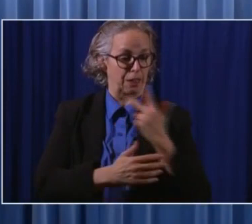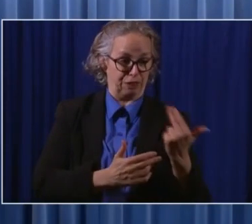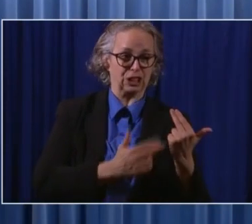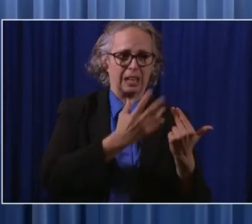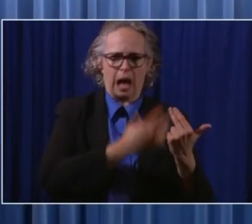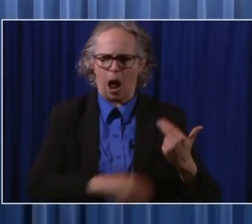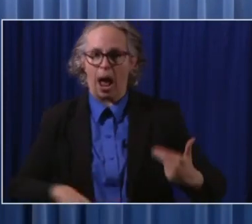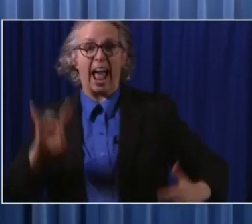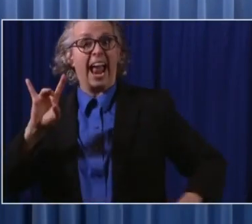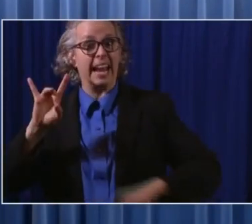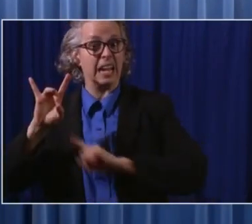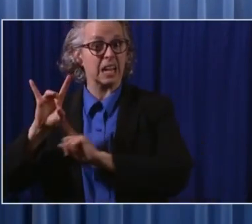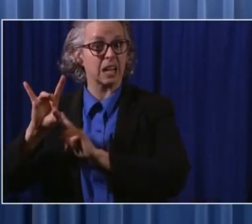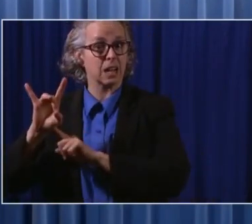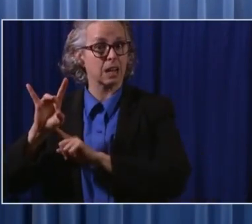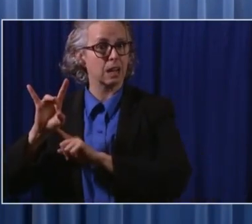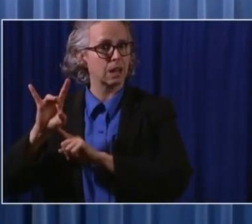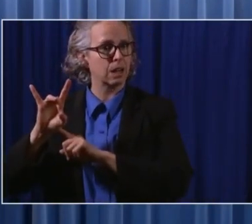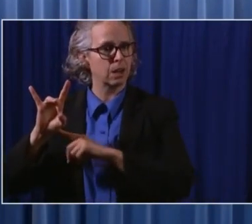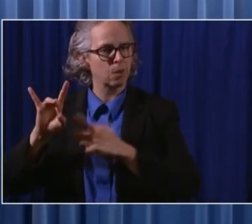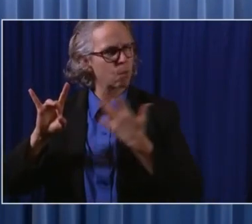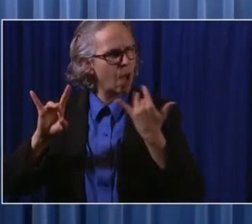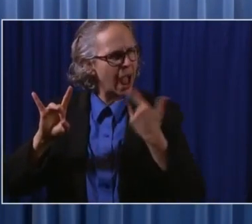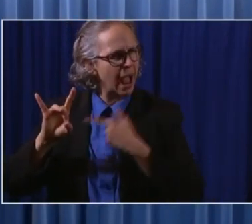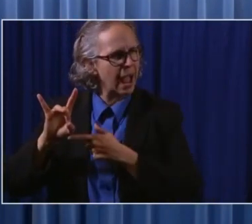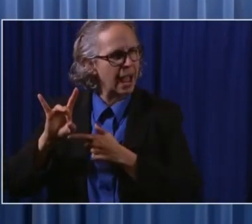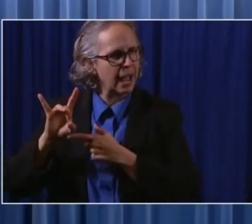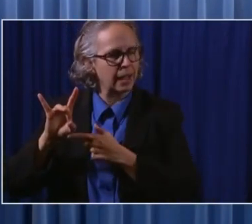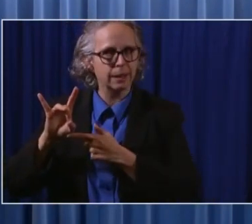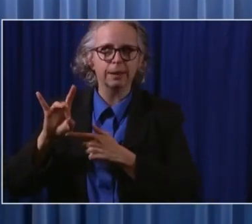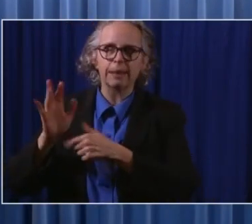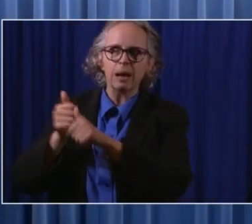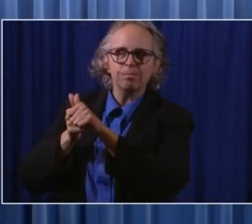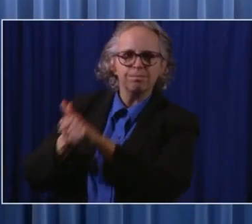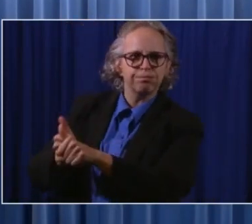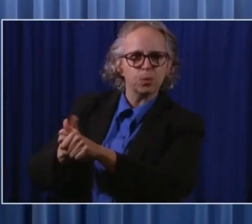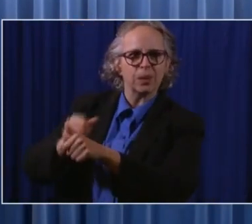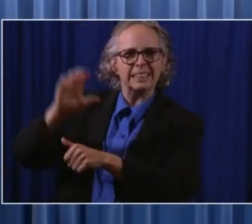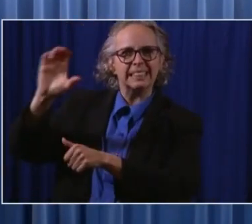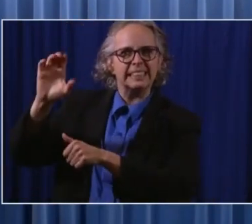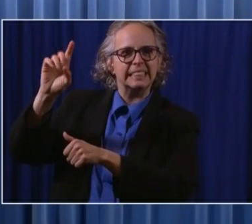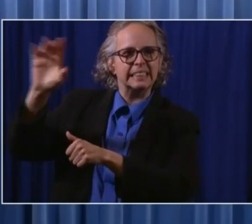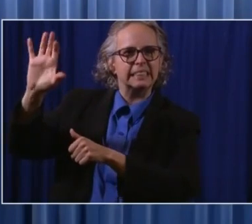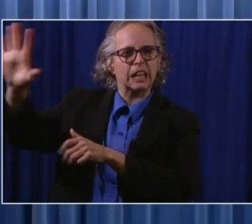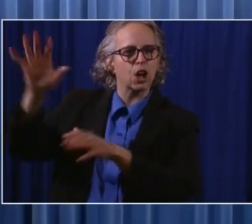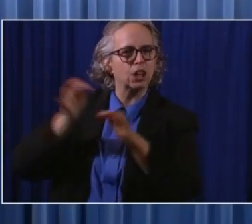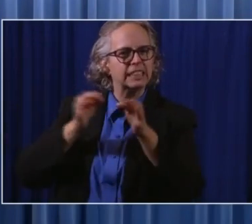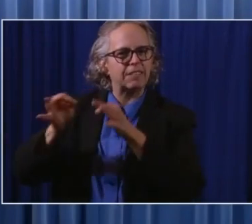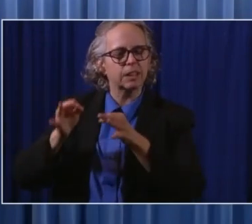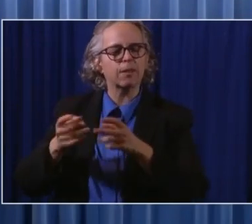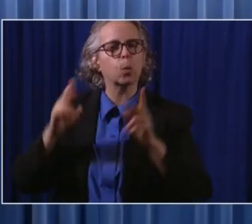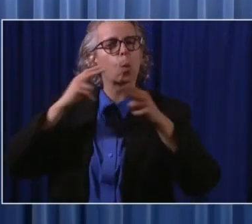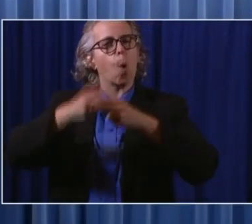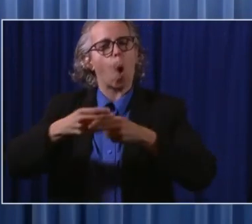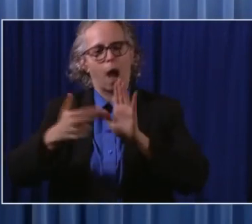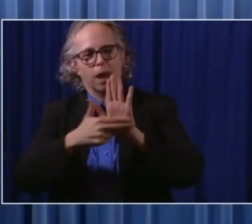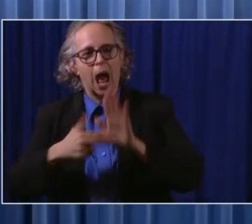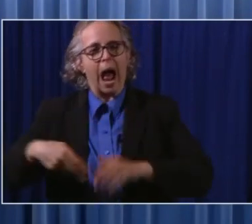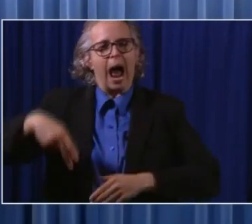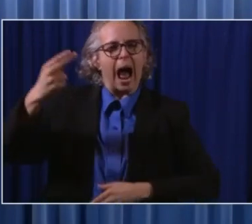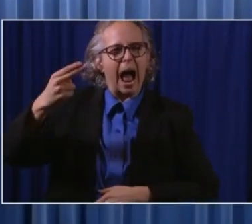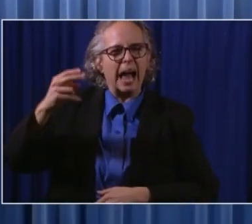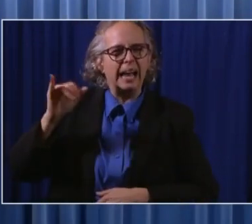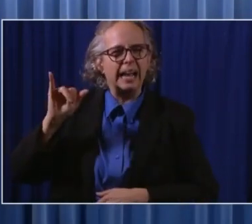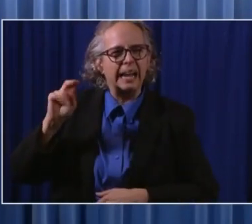CDC's definition of a high incidence of the coronavirus, which, as you'll recall, is more than 100 cases per 100,000